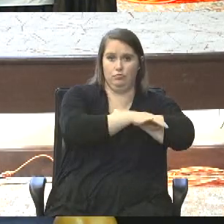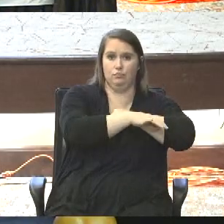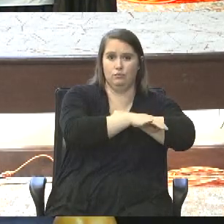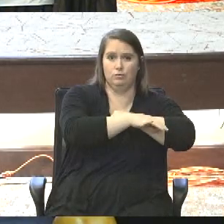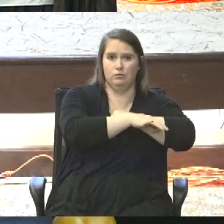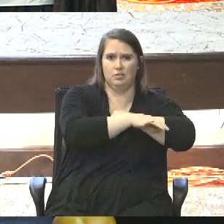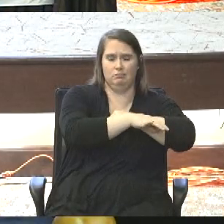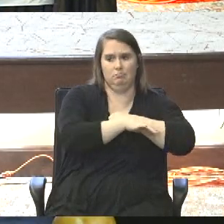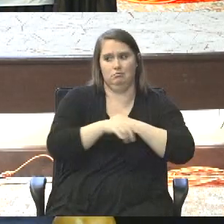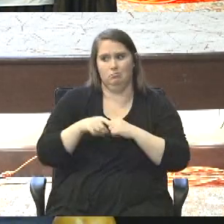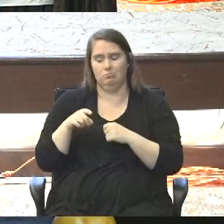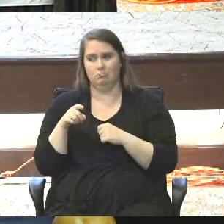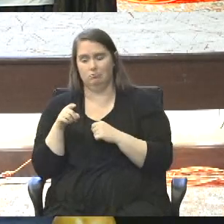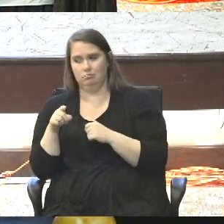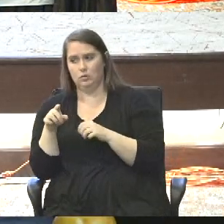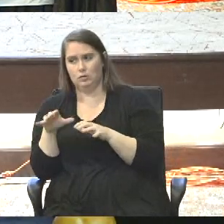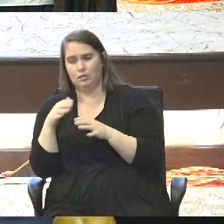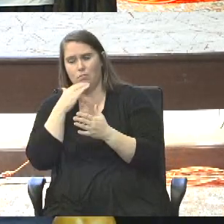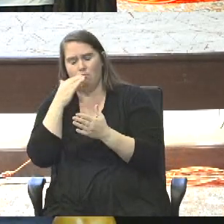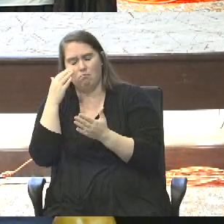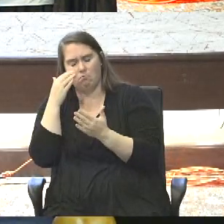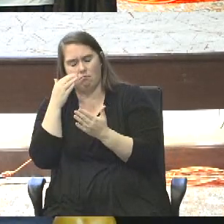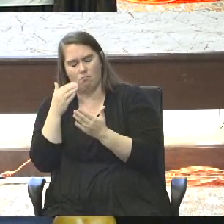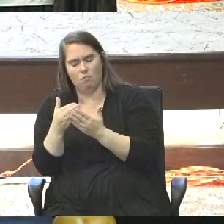Y'all really did a good job on that as well.